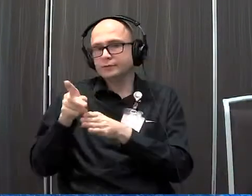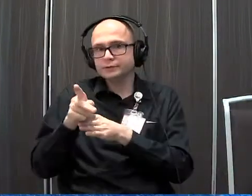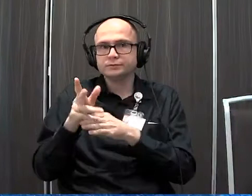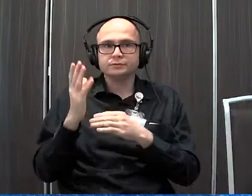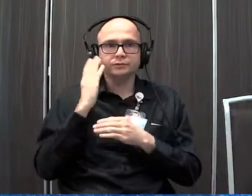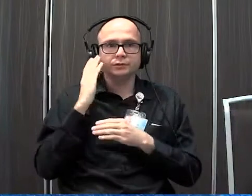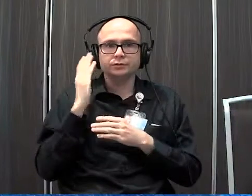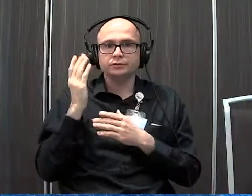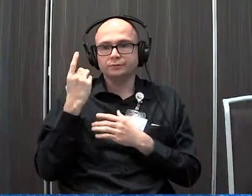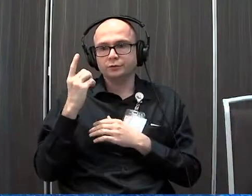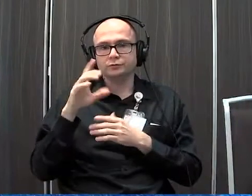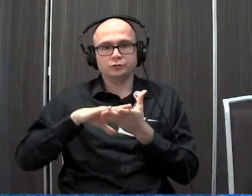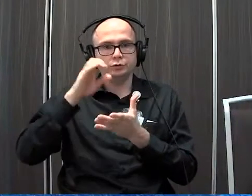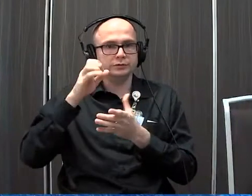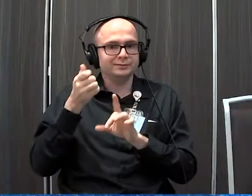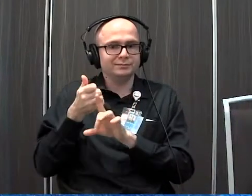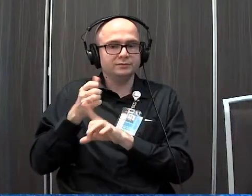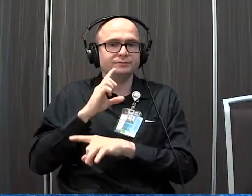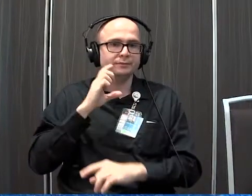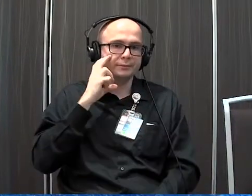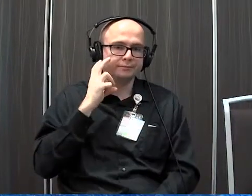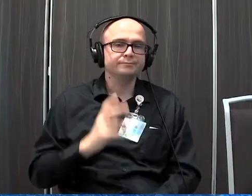needs of students who are deafblind.